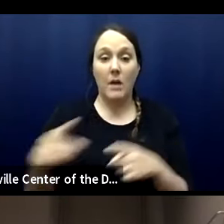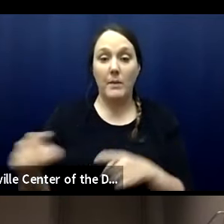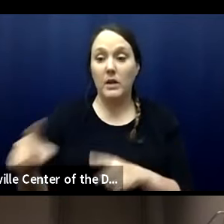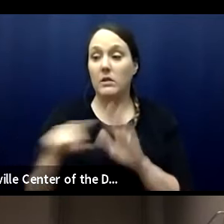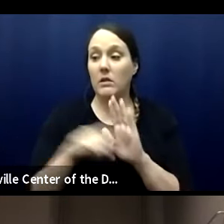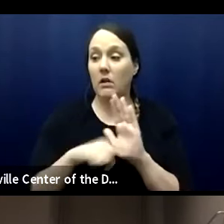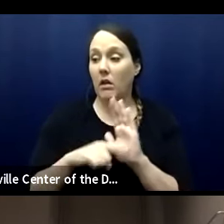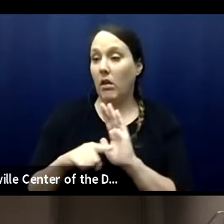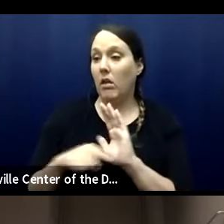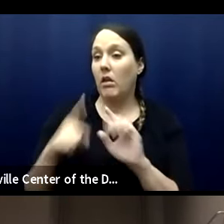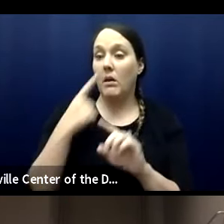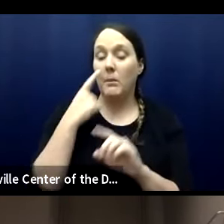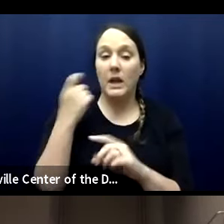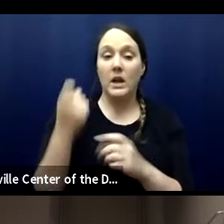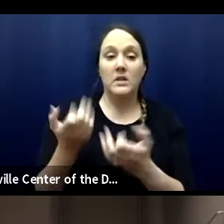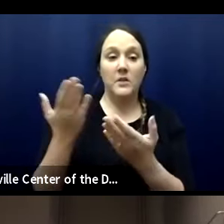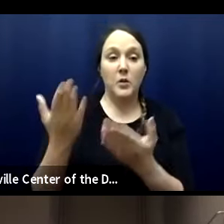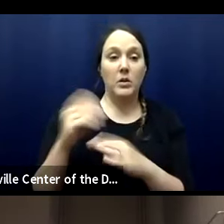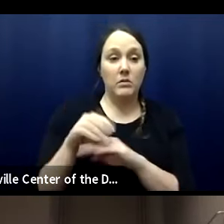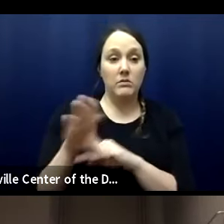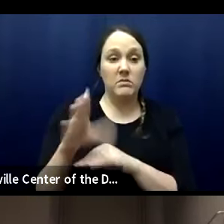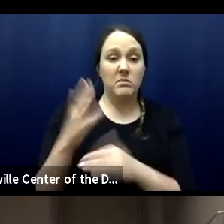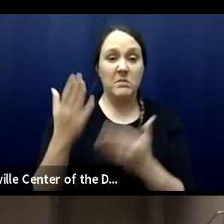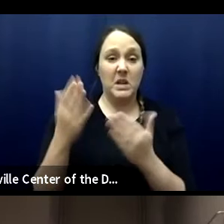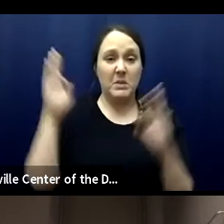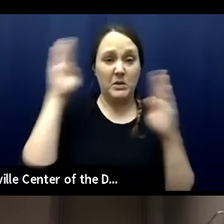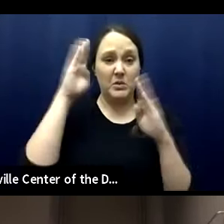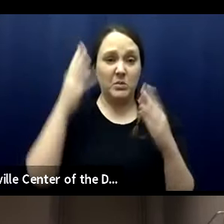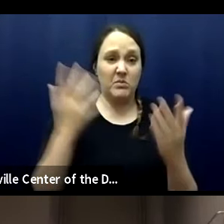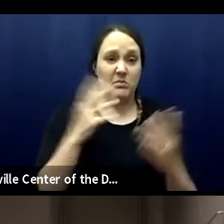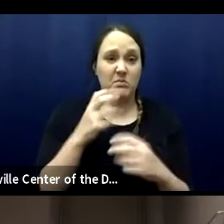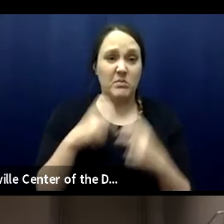making a recommendation, we may be in trouble.